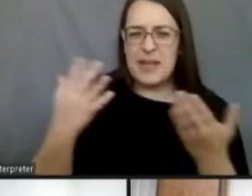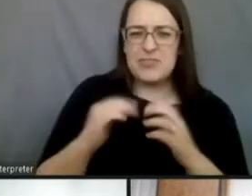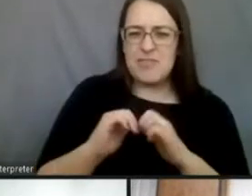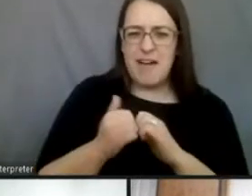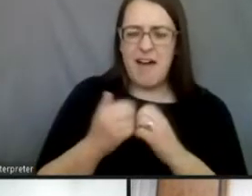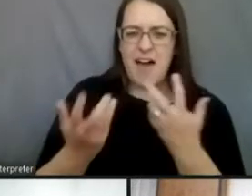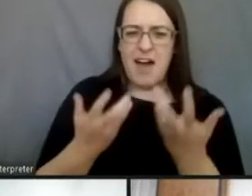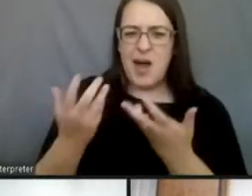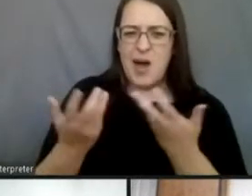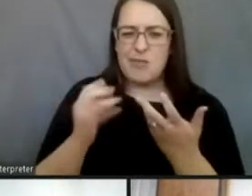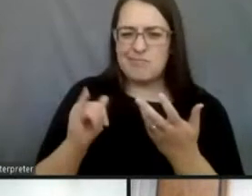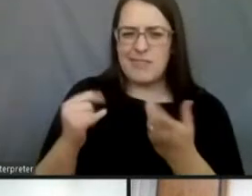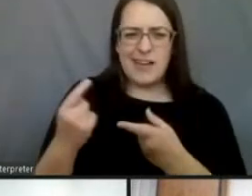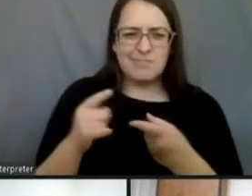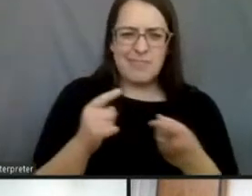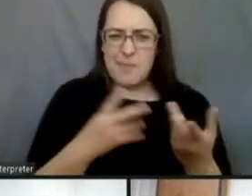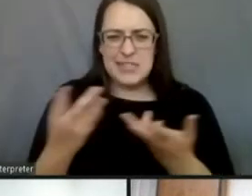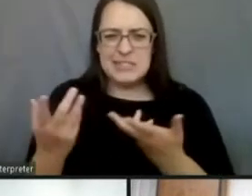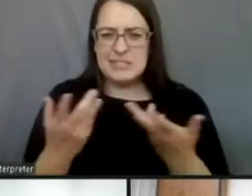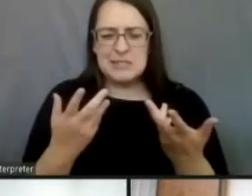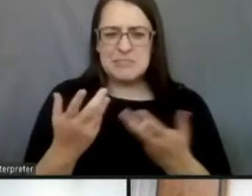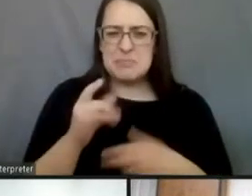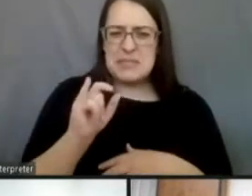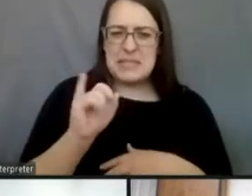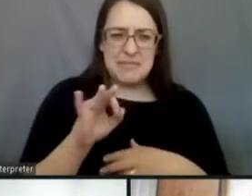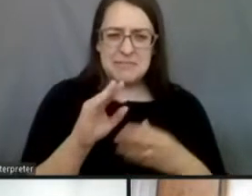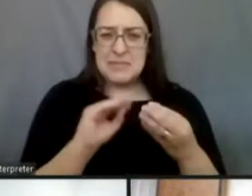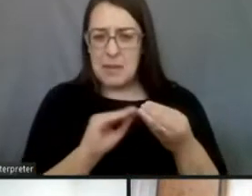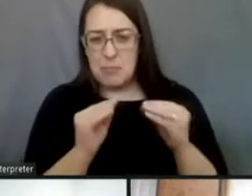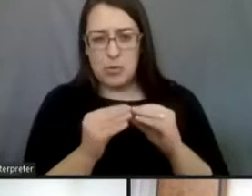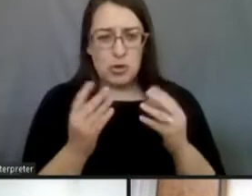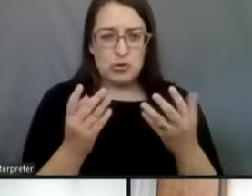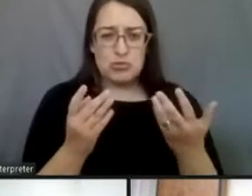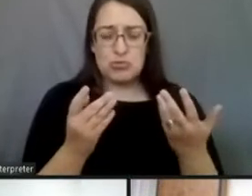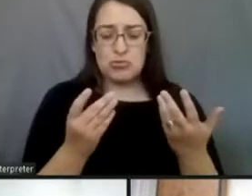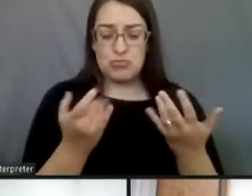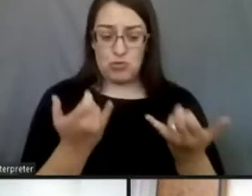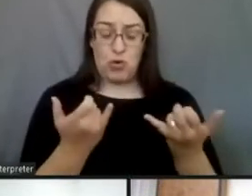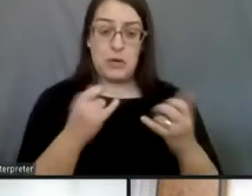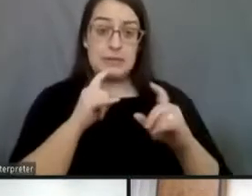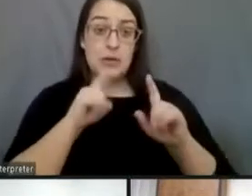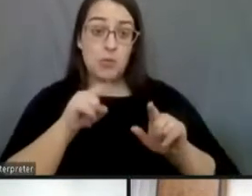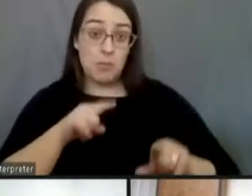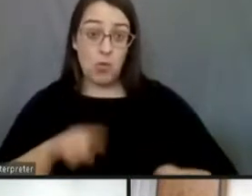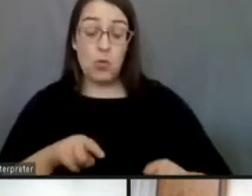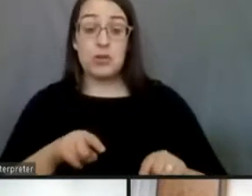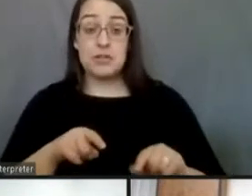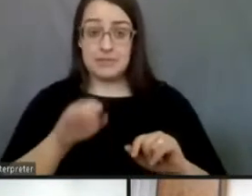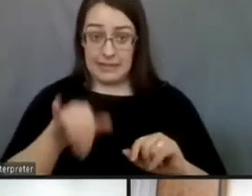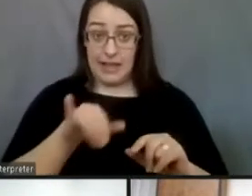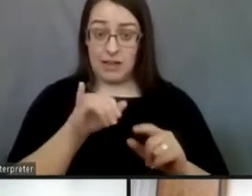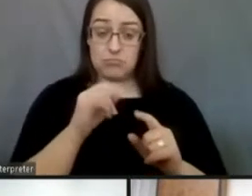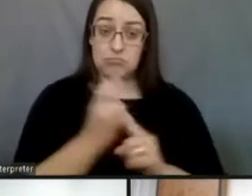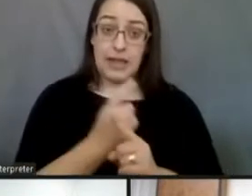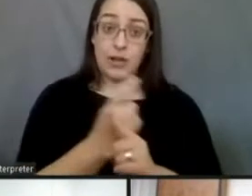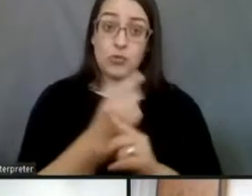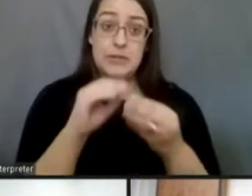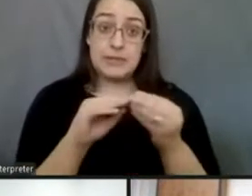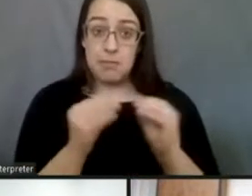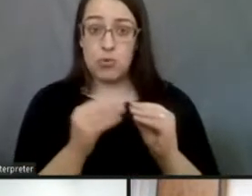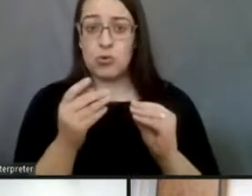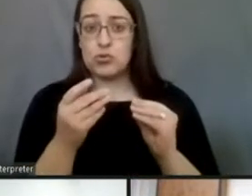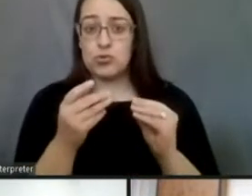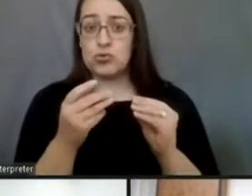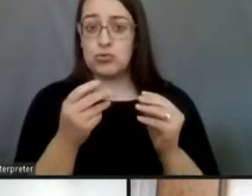those duplications happened, and if the numbers that are currently being reported are those the accurate numbers without